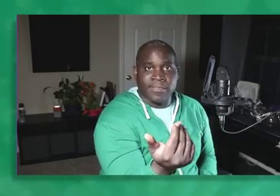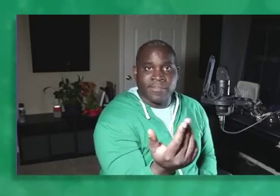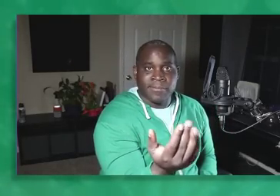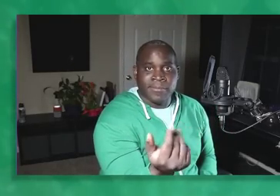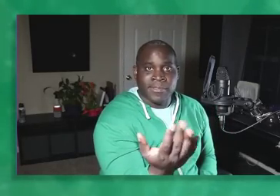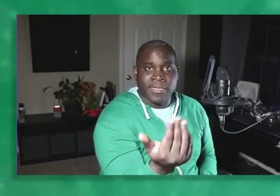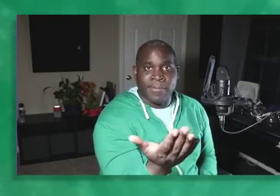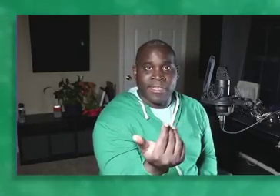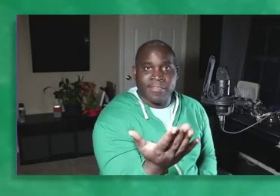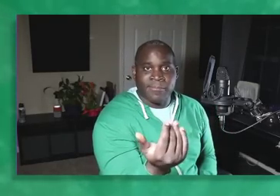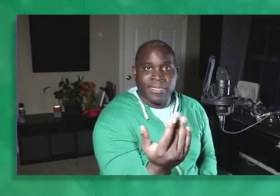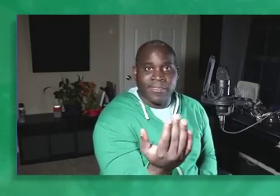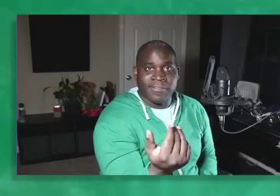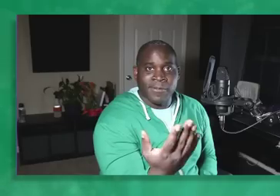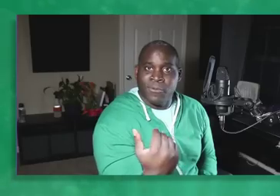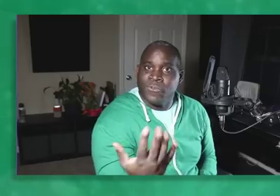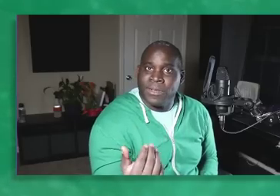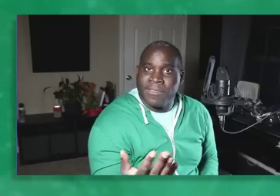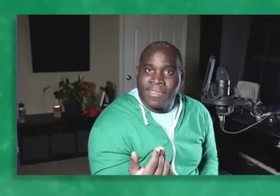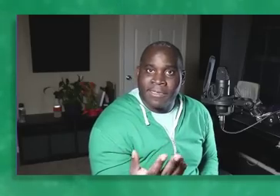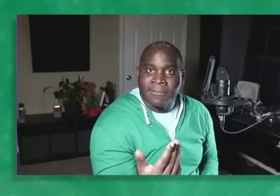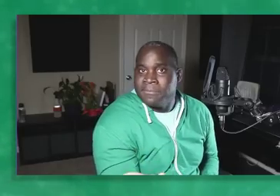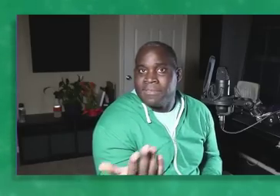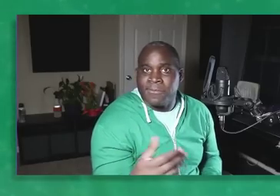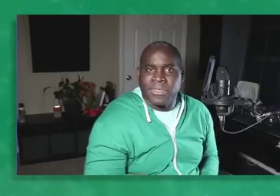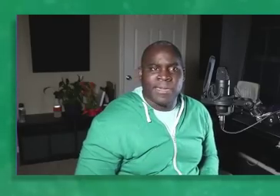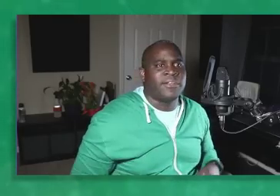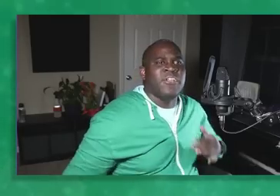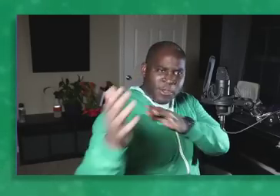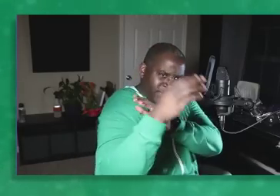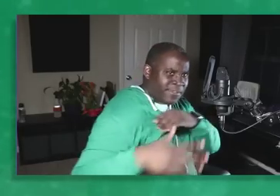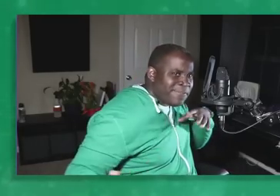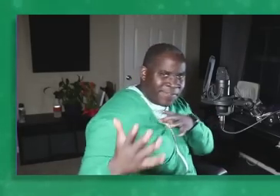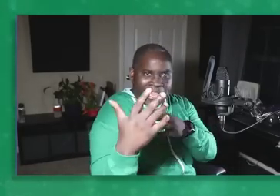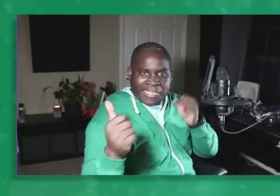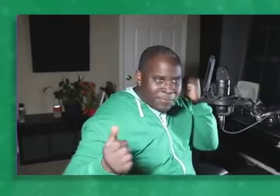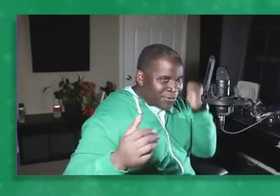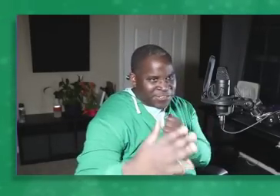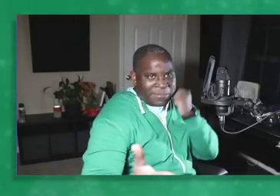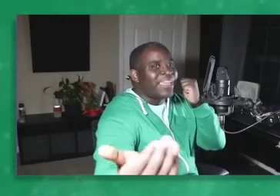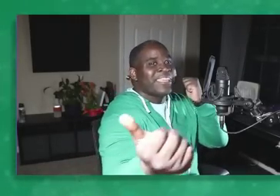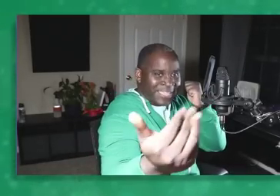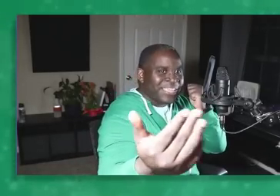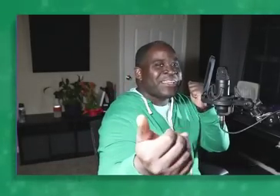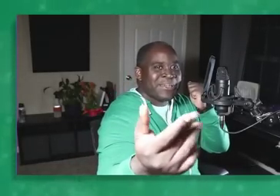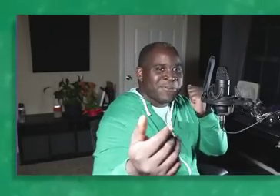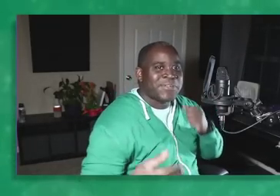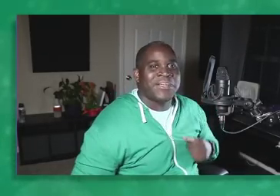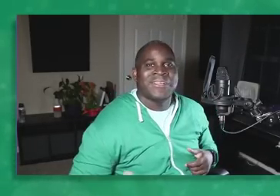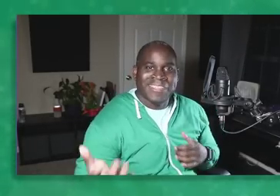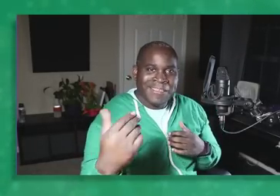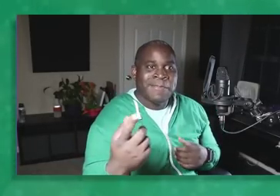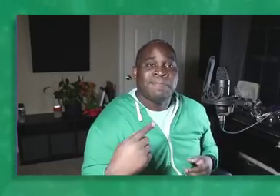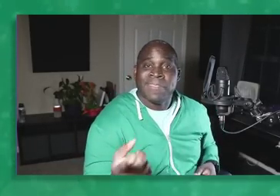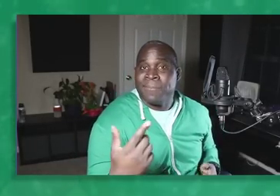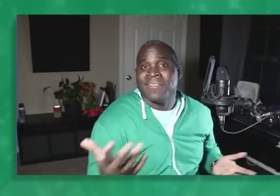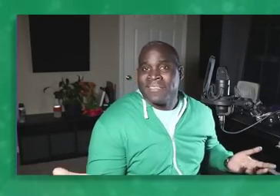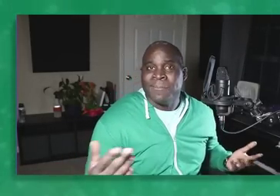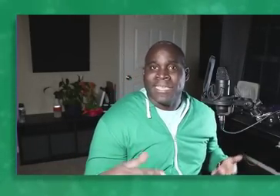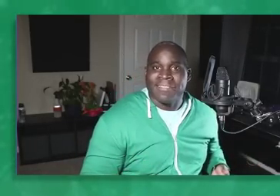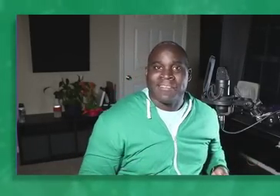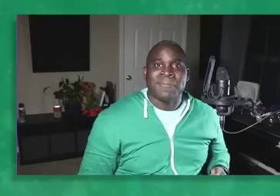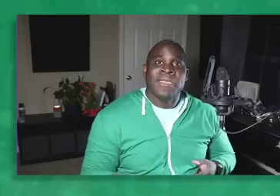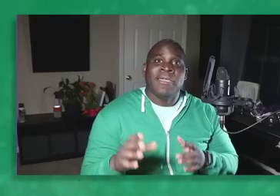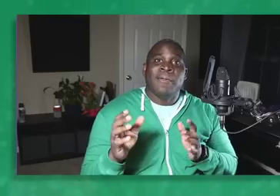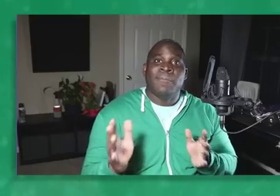15, please. Come and get some, please. Which one am I saying? Doesn't really matter. But if I'm fighting a person, I'm like, come over here. That means